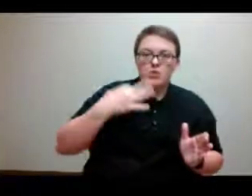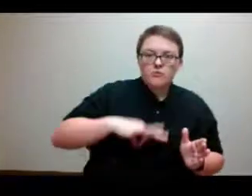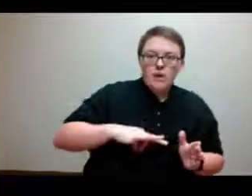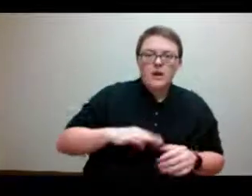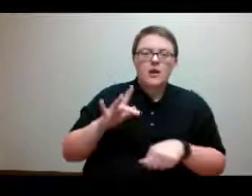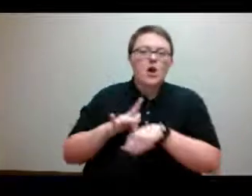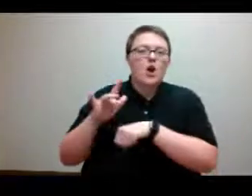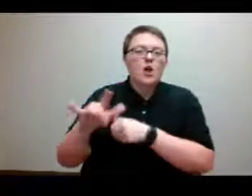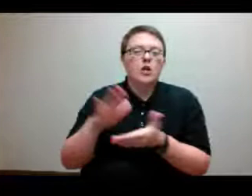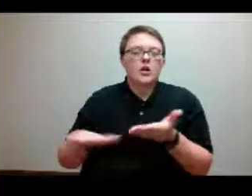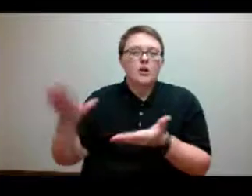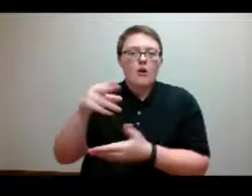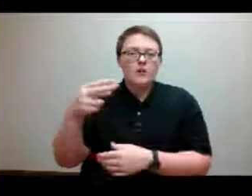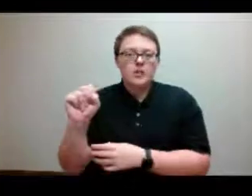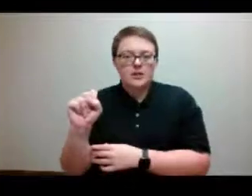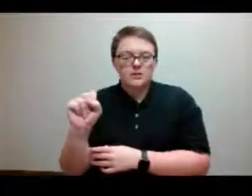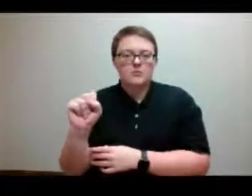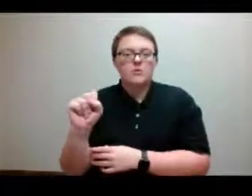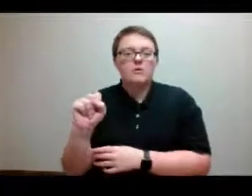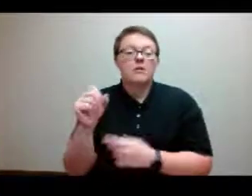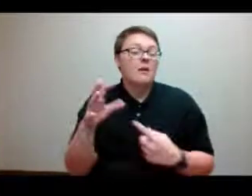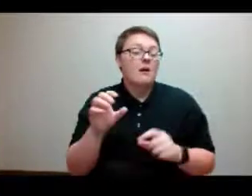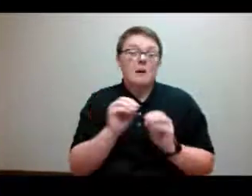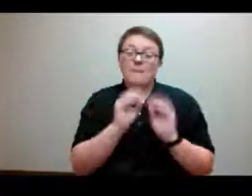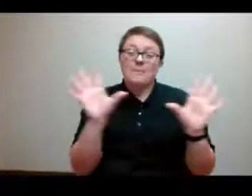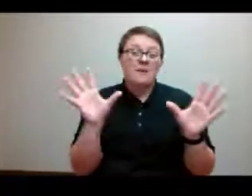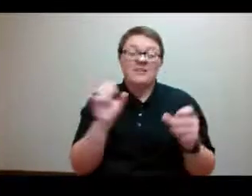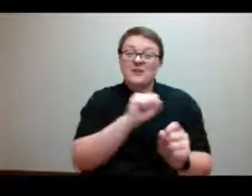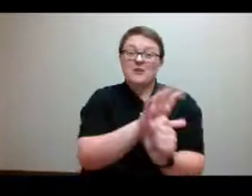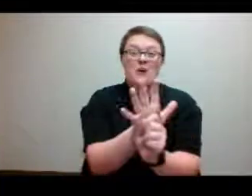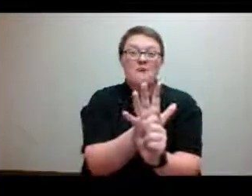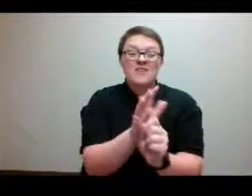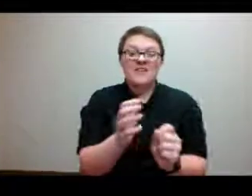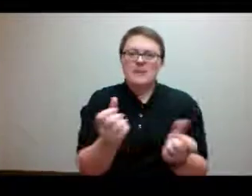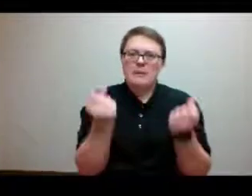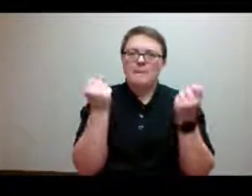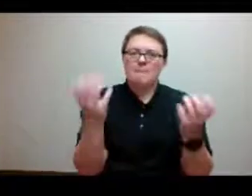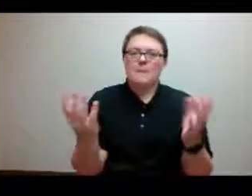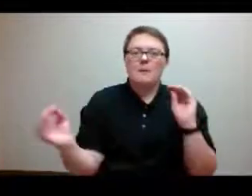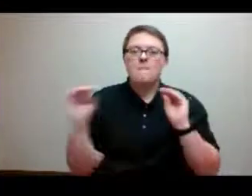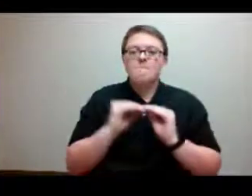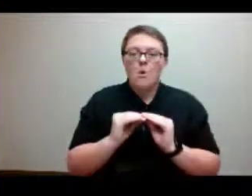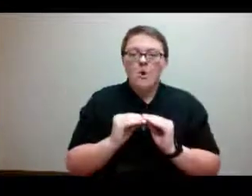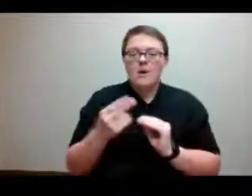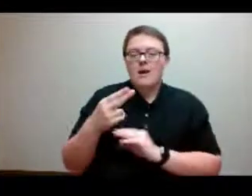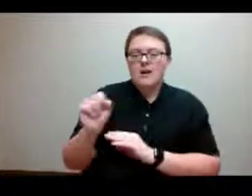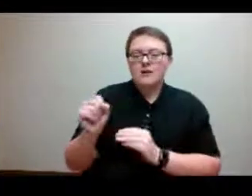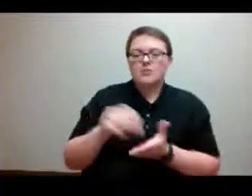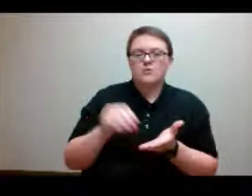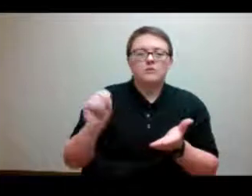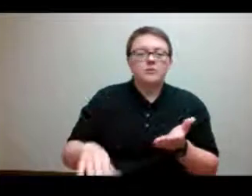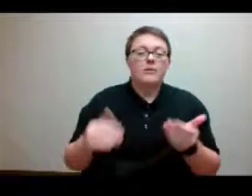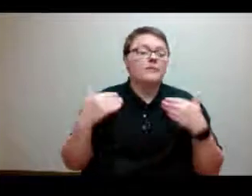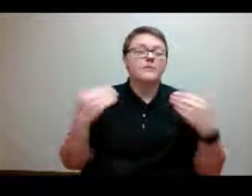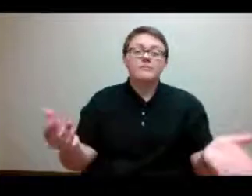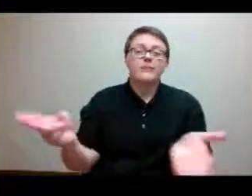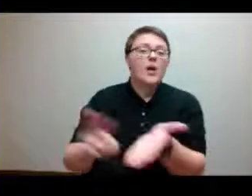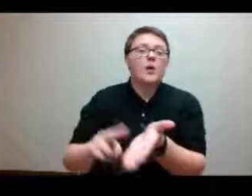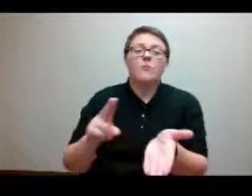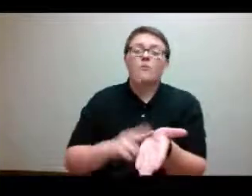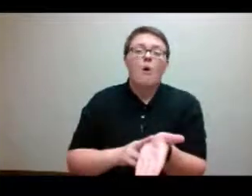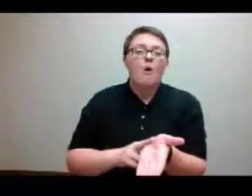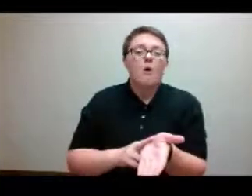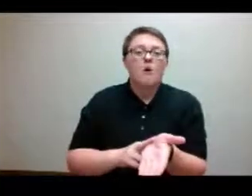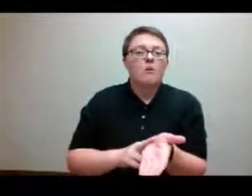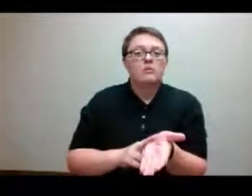enrollment. Apparently, with COVID, we've had quite a surge in high school students just enrolling, kind